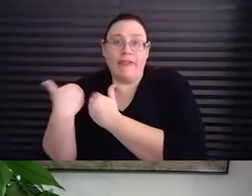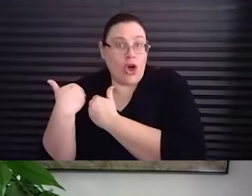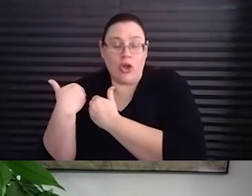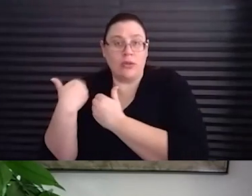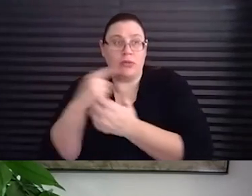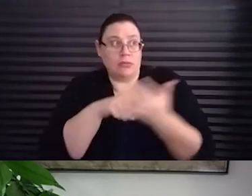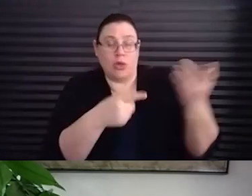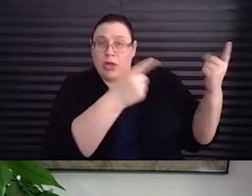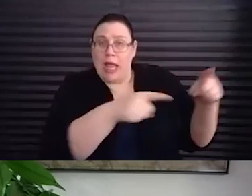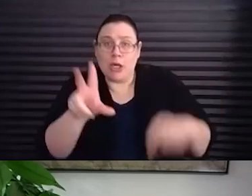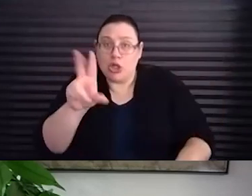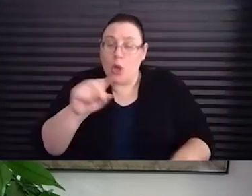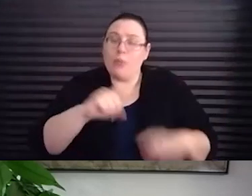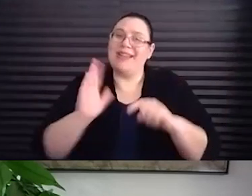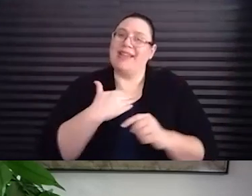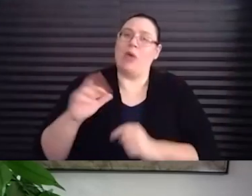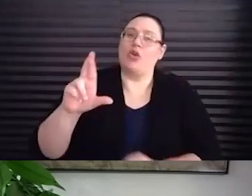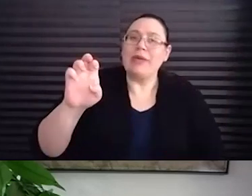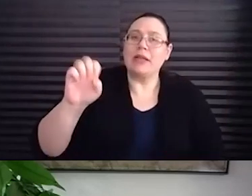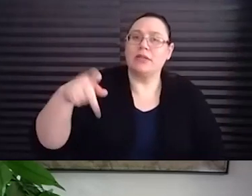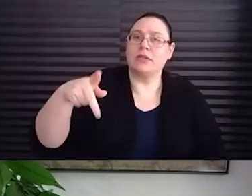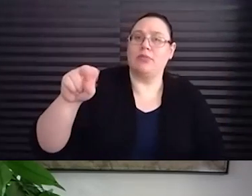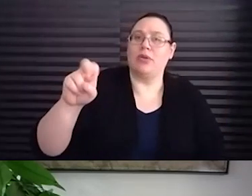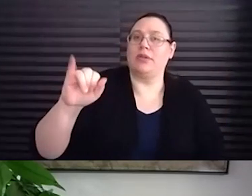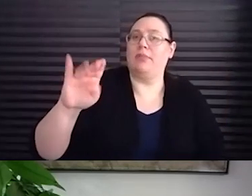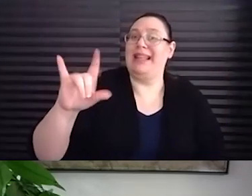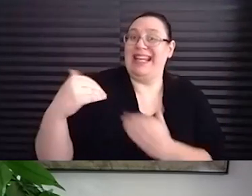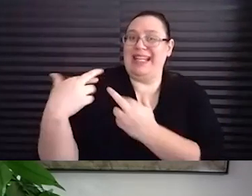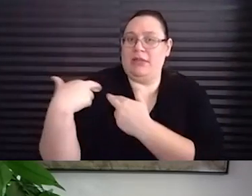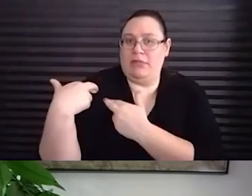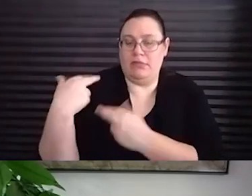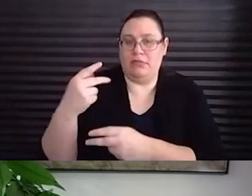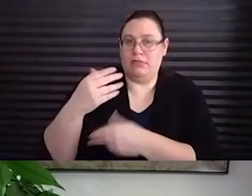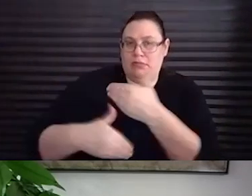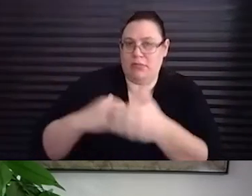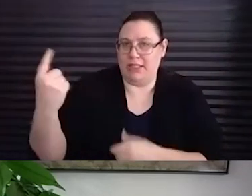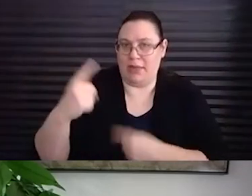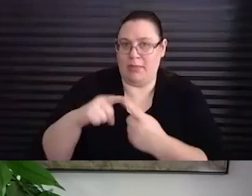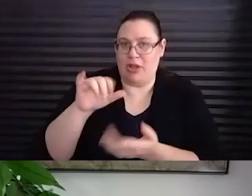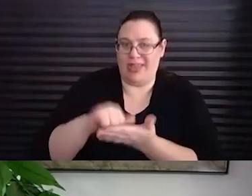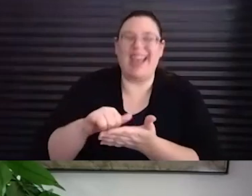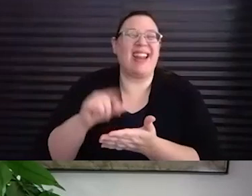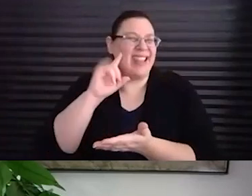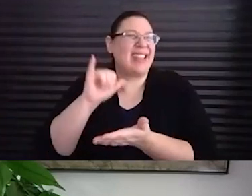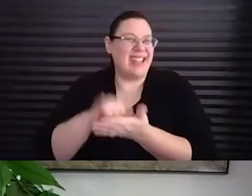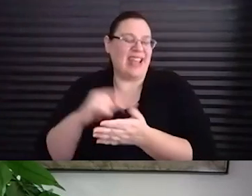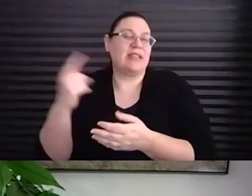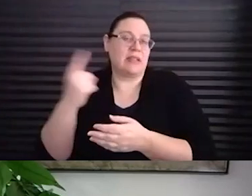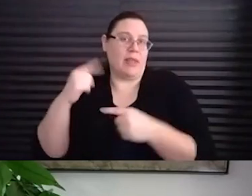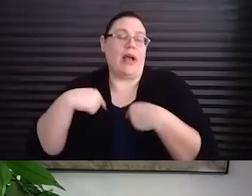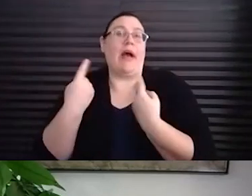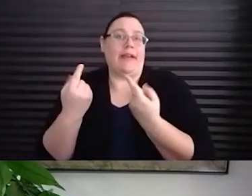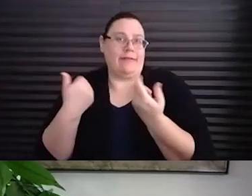may be happening, but it is our responsibility to perhaps do something about it. So that's something that I think I've been